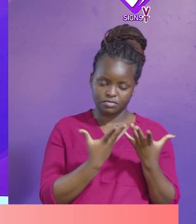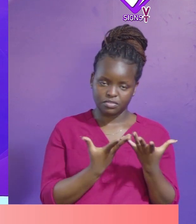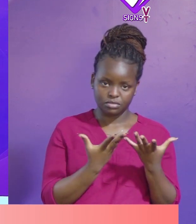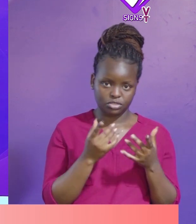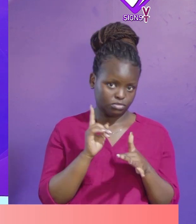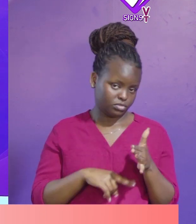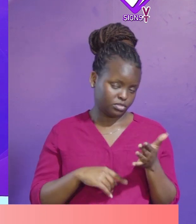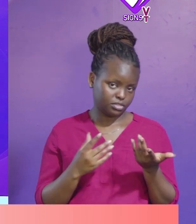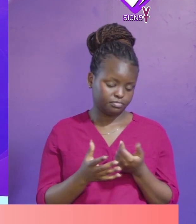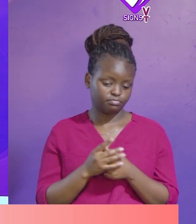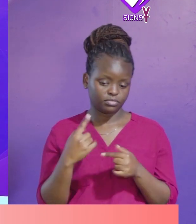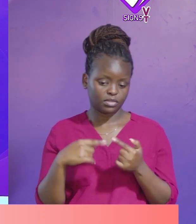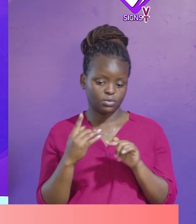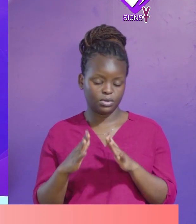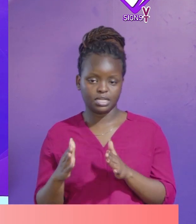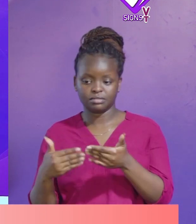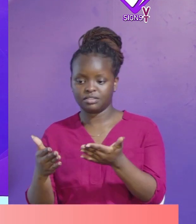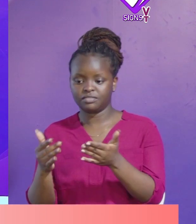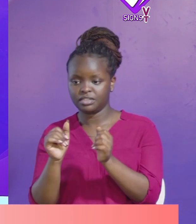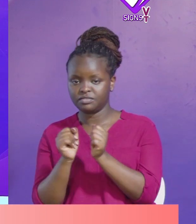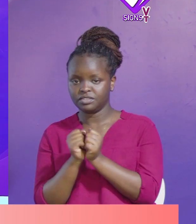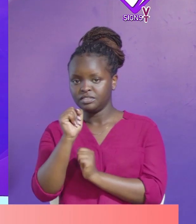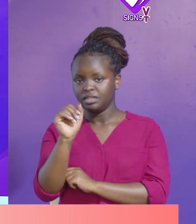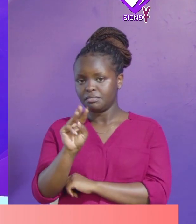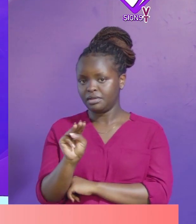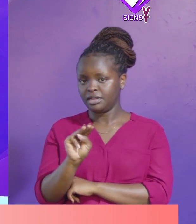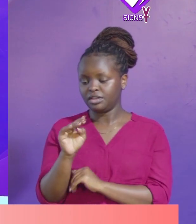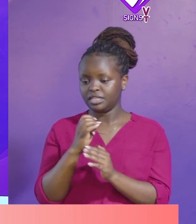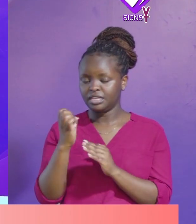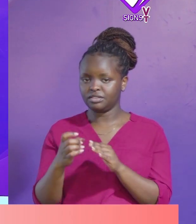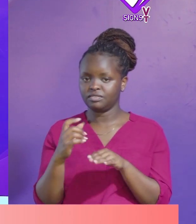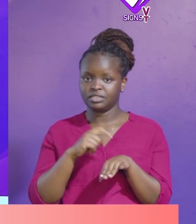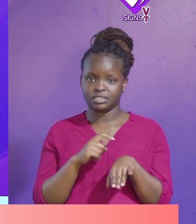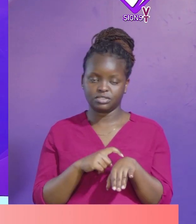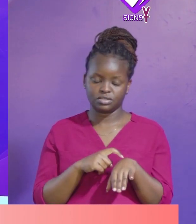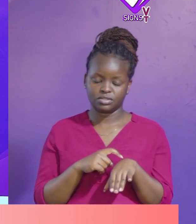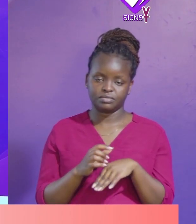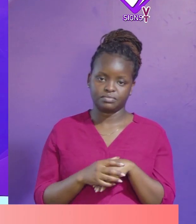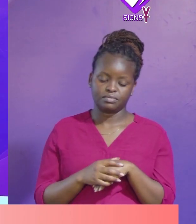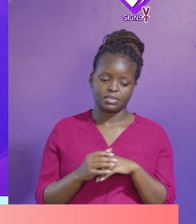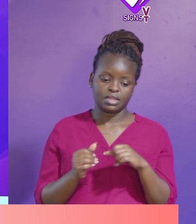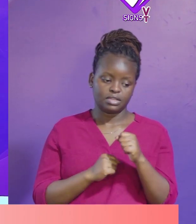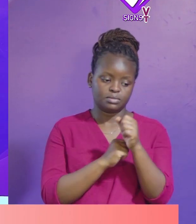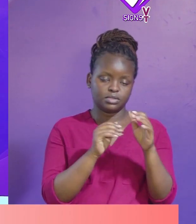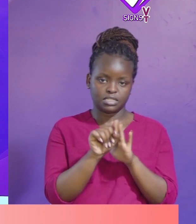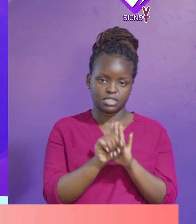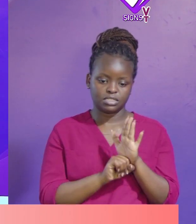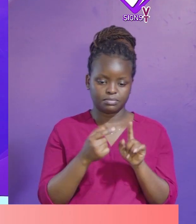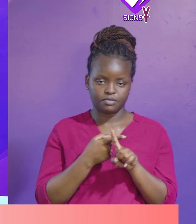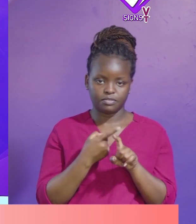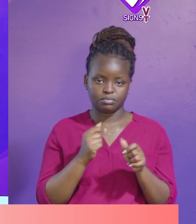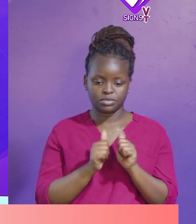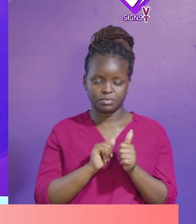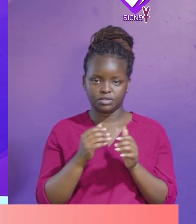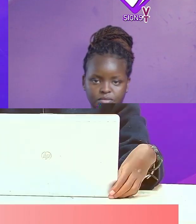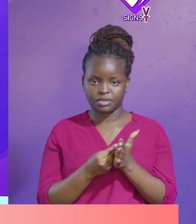that the winner will be given 15 million at the end of the season. That is a sponsorship from Sportpesa. Then the